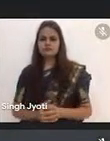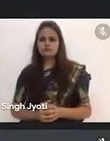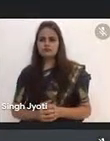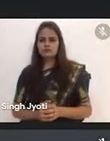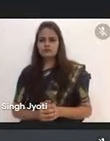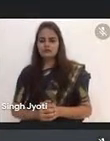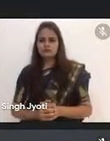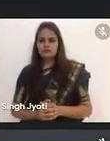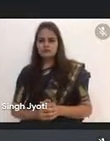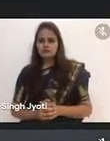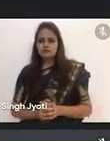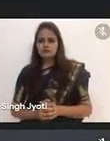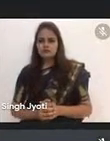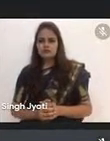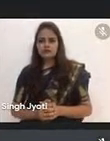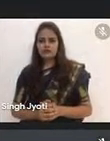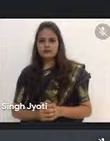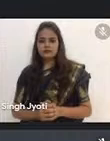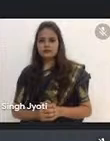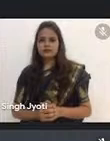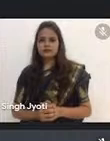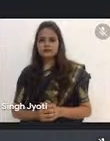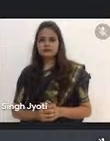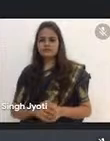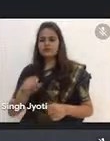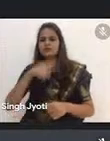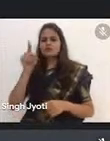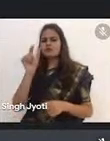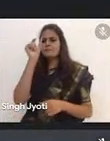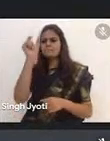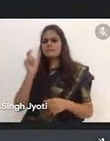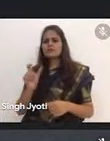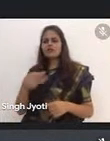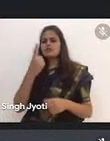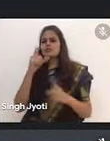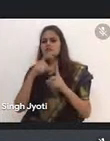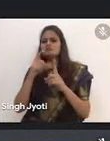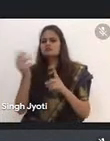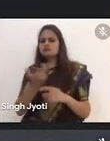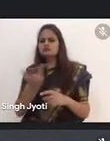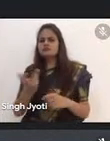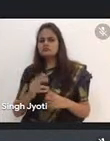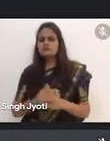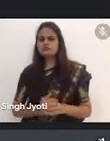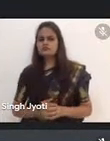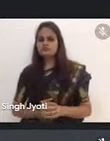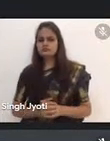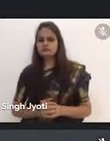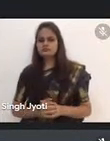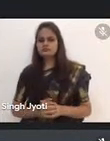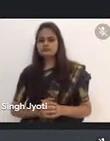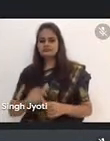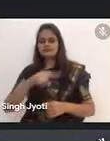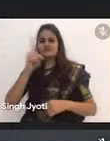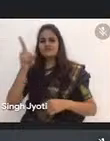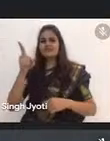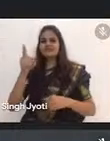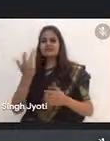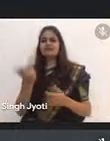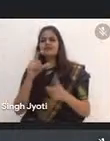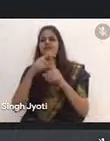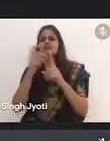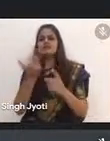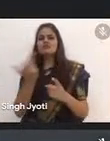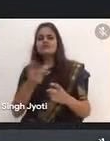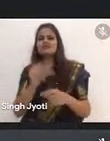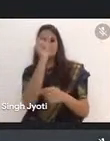So, what are these people doing wrong? They're creating systems that translate sign for